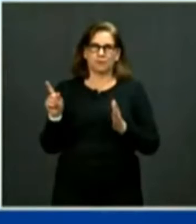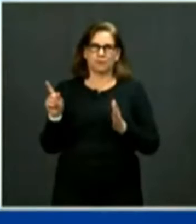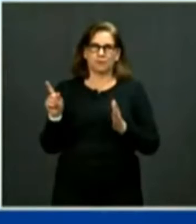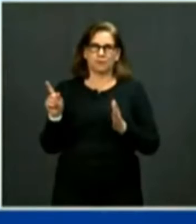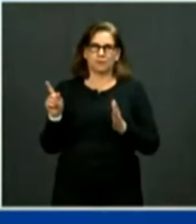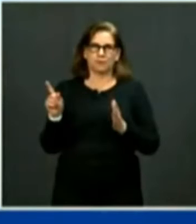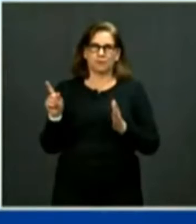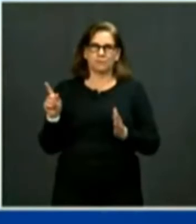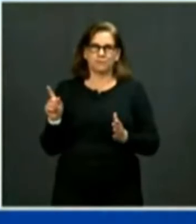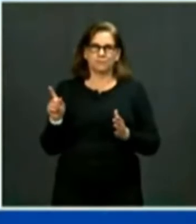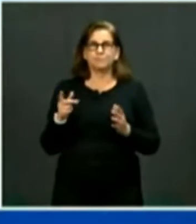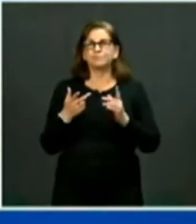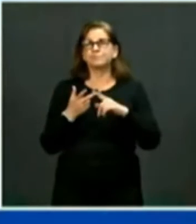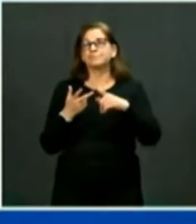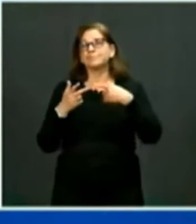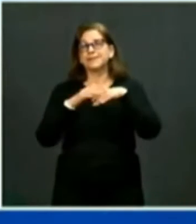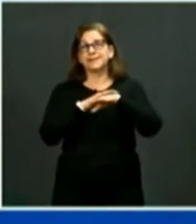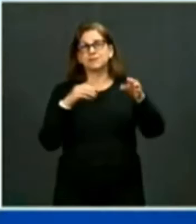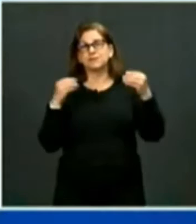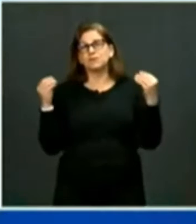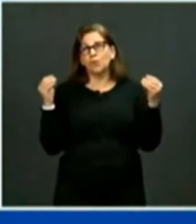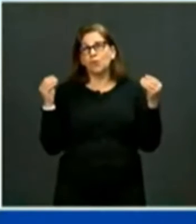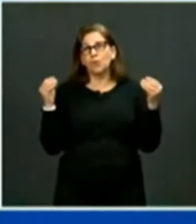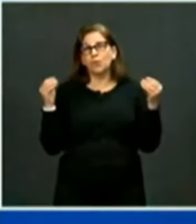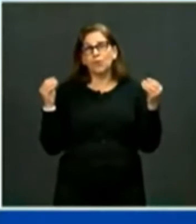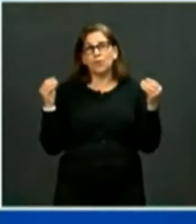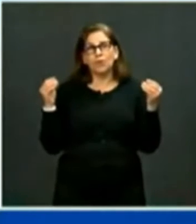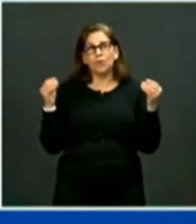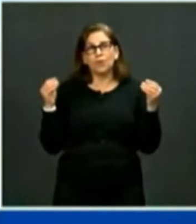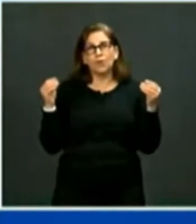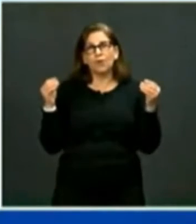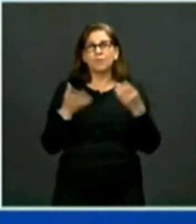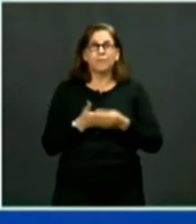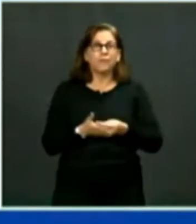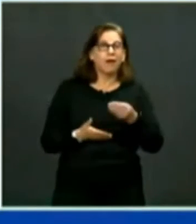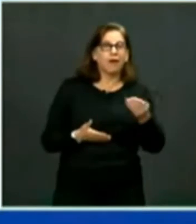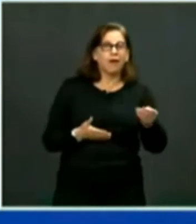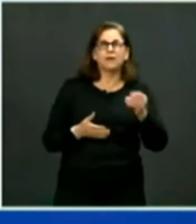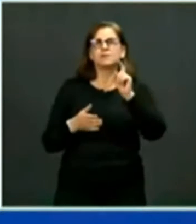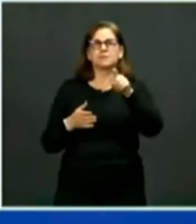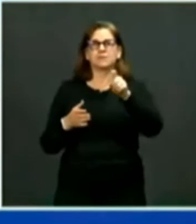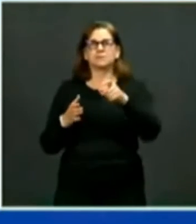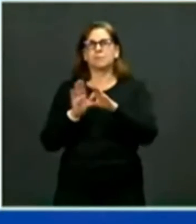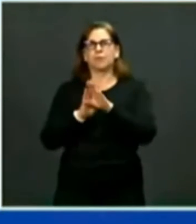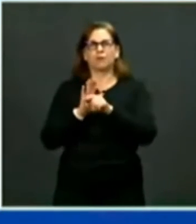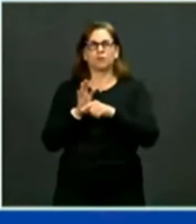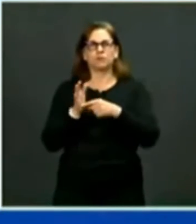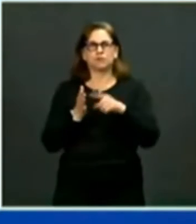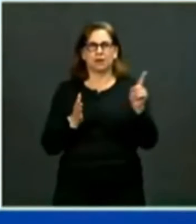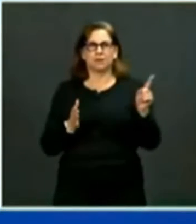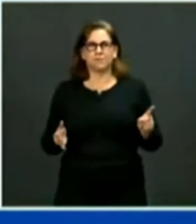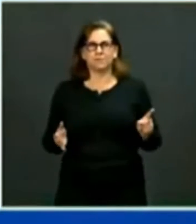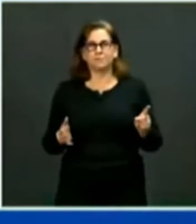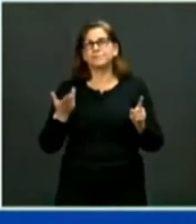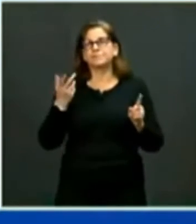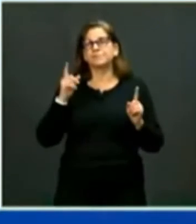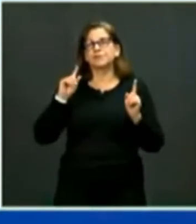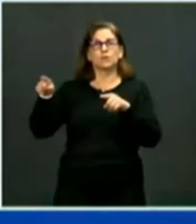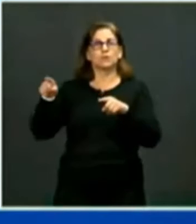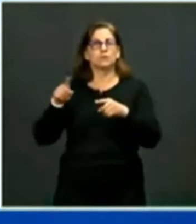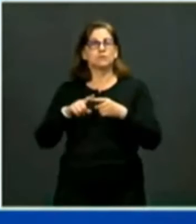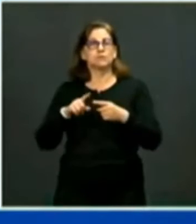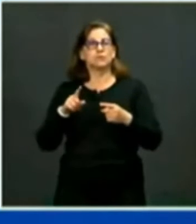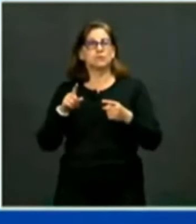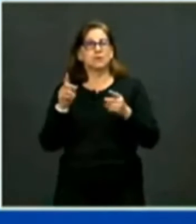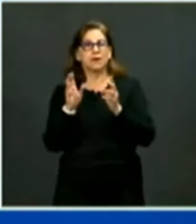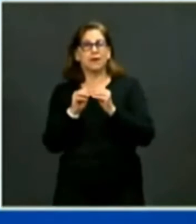know something. go to a gun show, you can buy whatever you want and no background check. Second thing is, Which we appreciate.